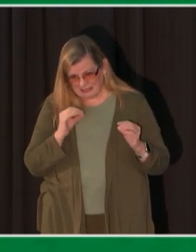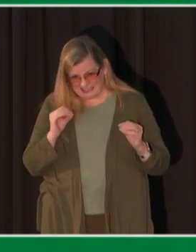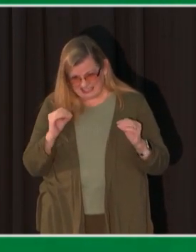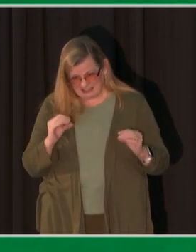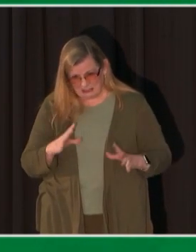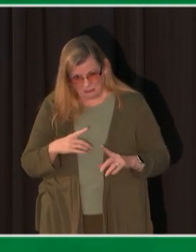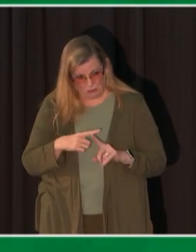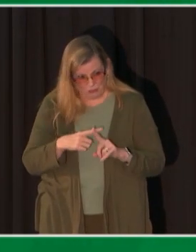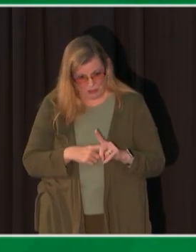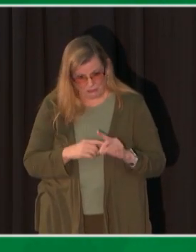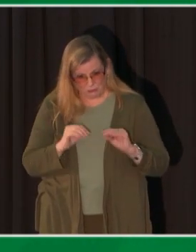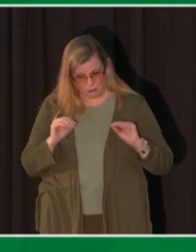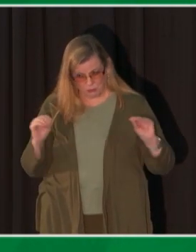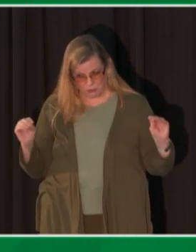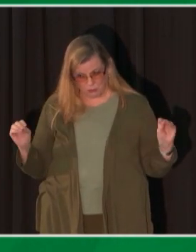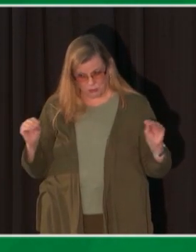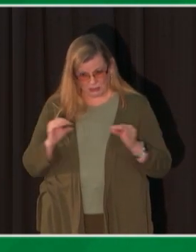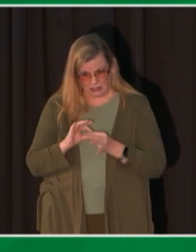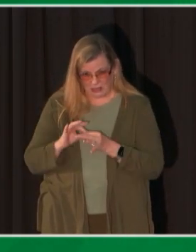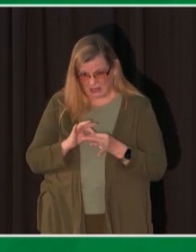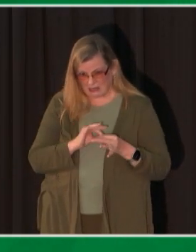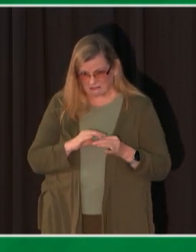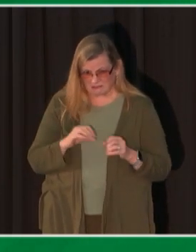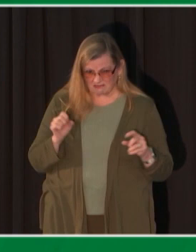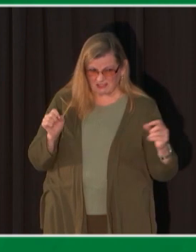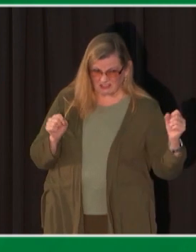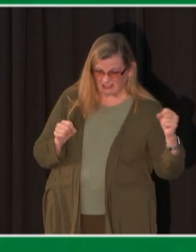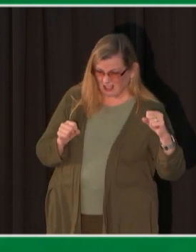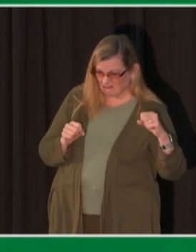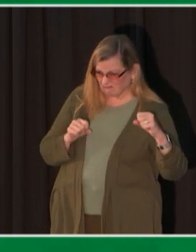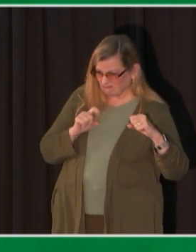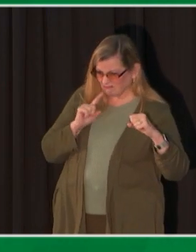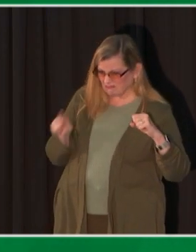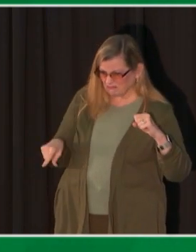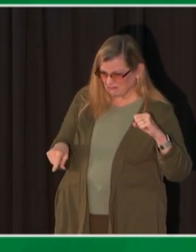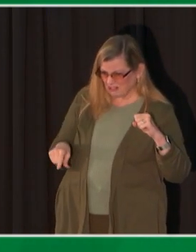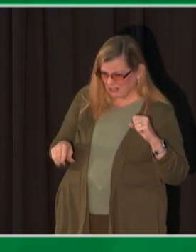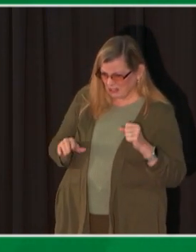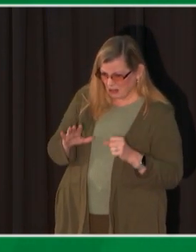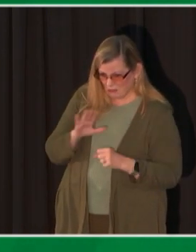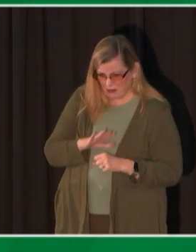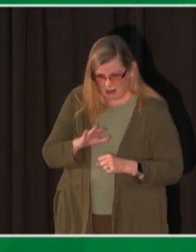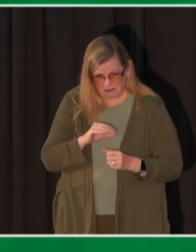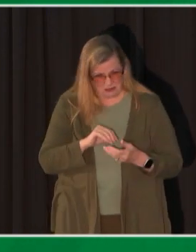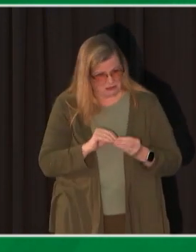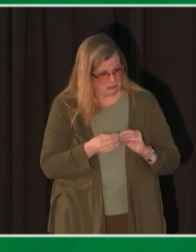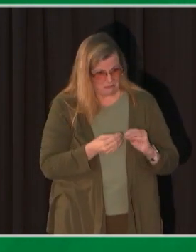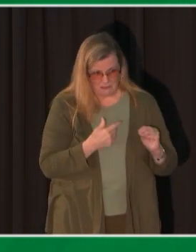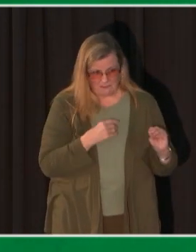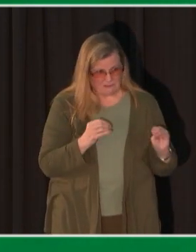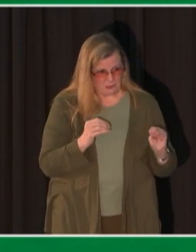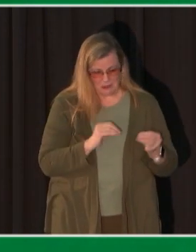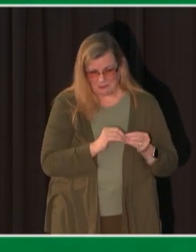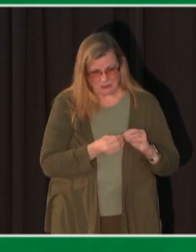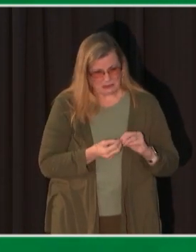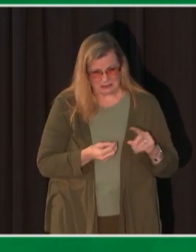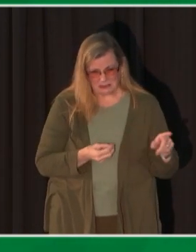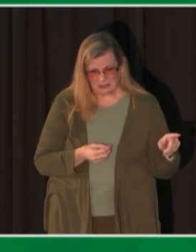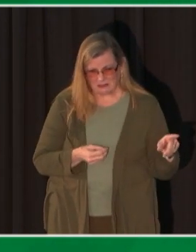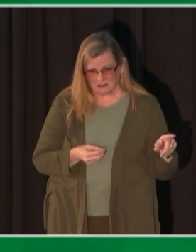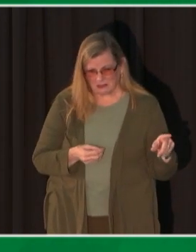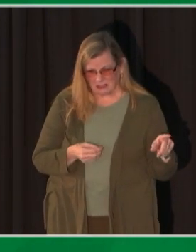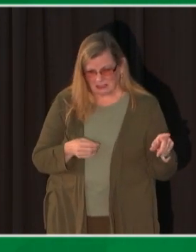possible. And do you have a ballpark number? I don't have a number. Does Dr. Kirby have one? Yes, don't have a